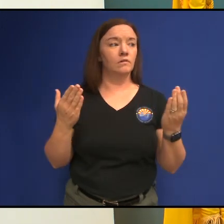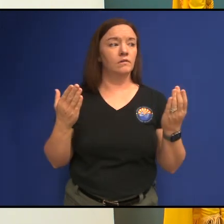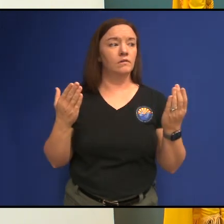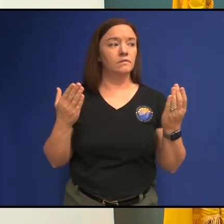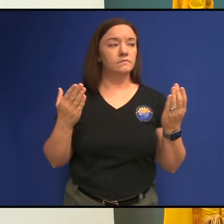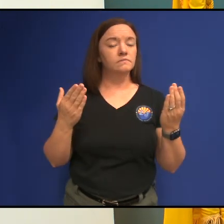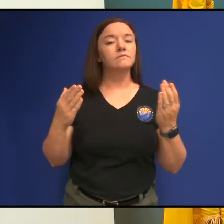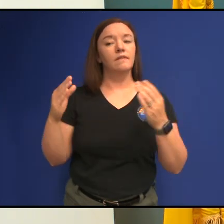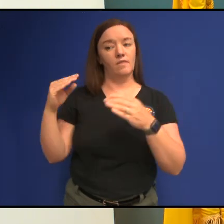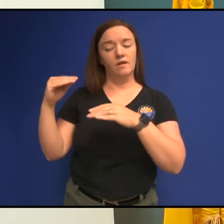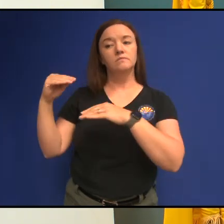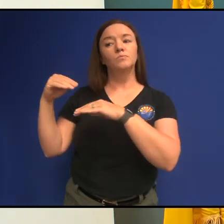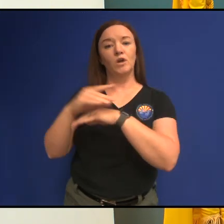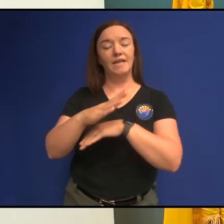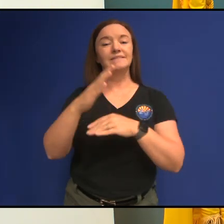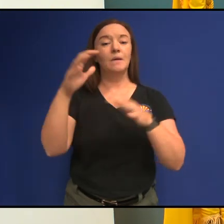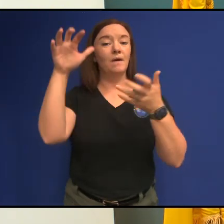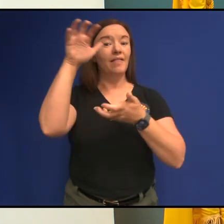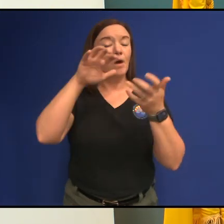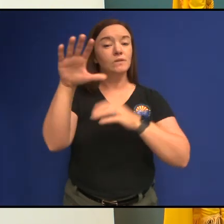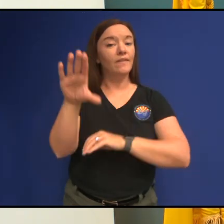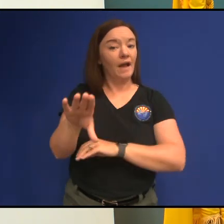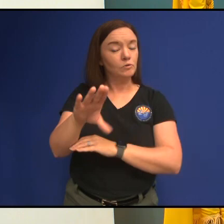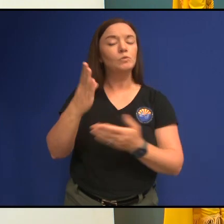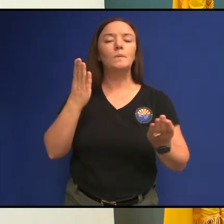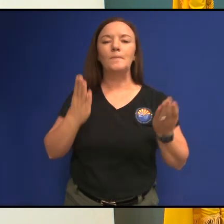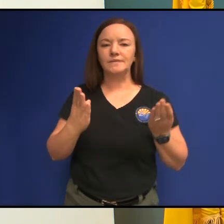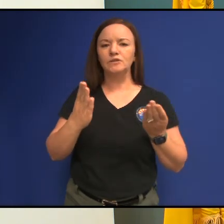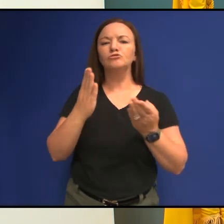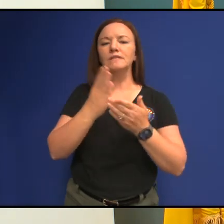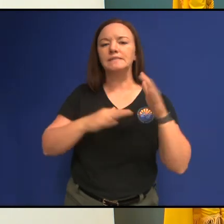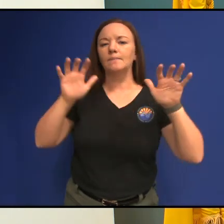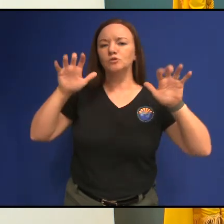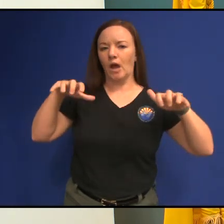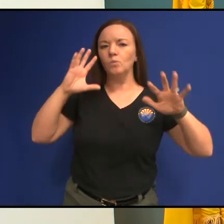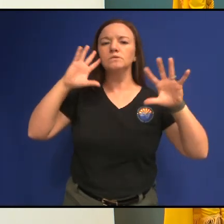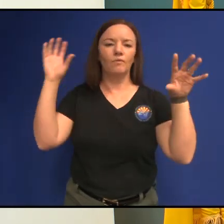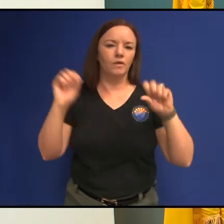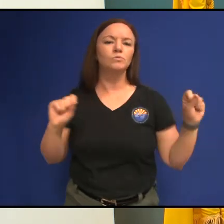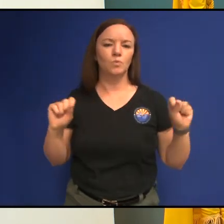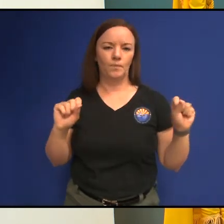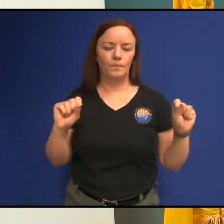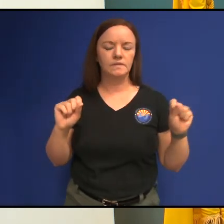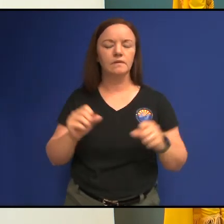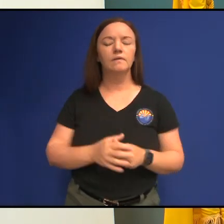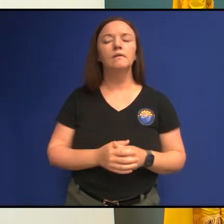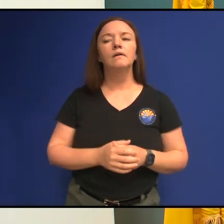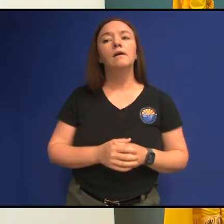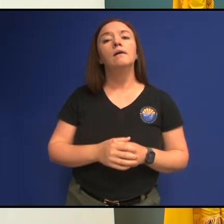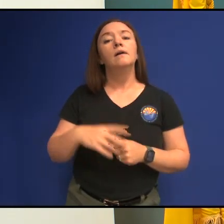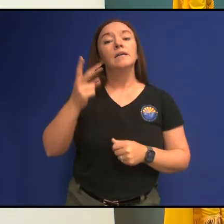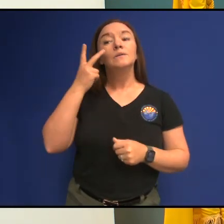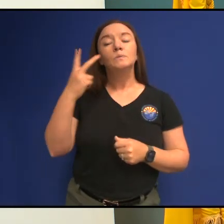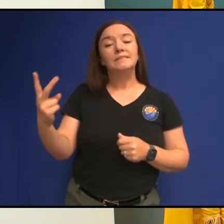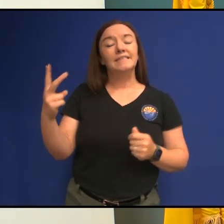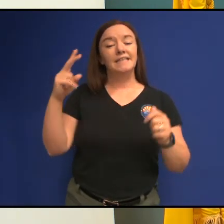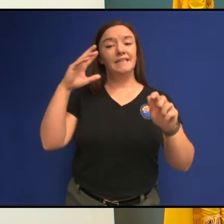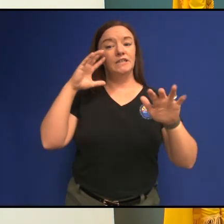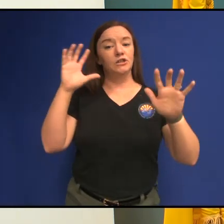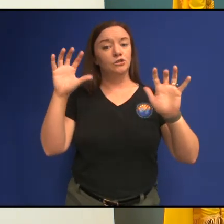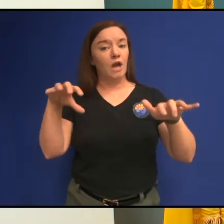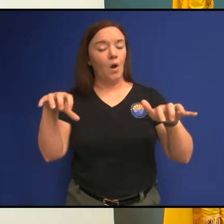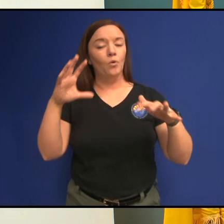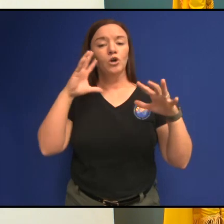bringing us some cloud cover in the afternoon and potentially some showers and thunderstorms. Now, when we see these showers or thunderstorms come